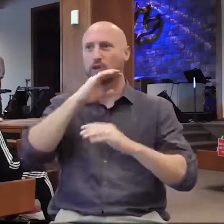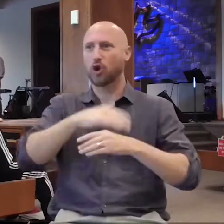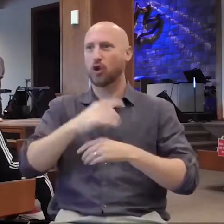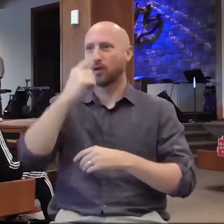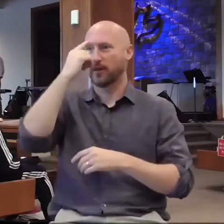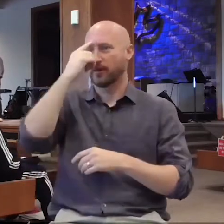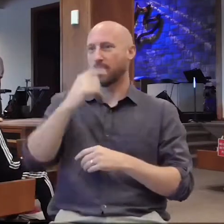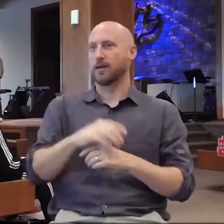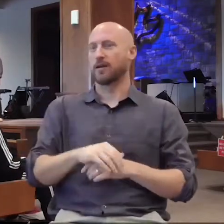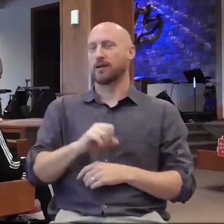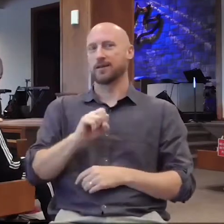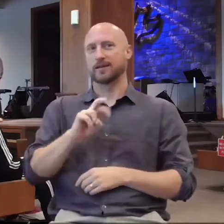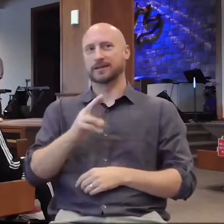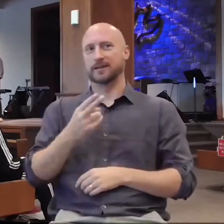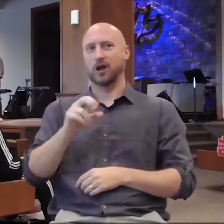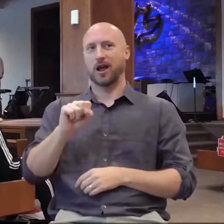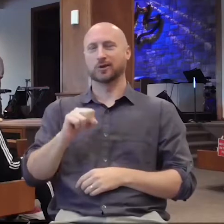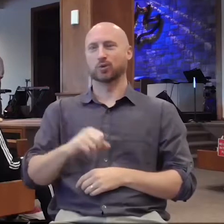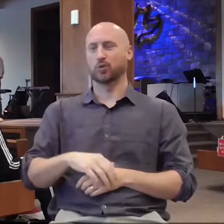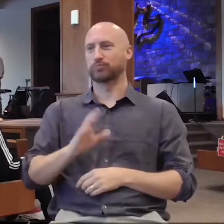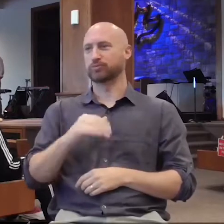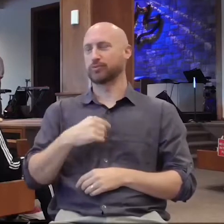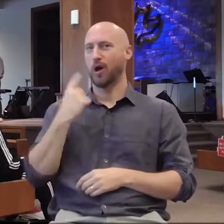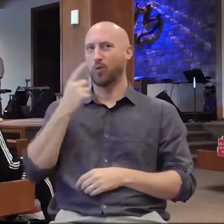he's a senior high guy, I wonder what he wants.